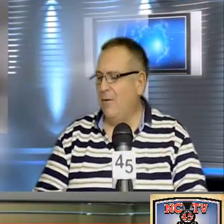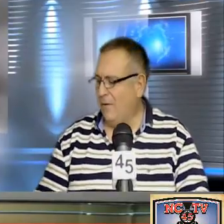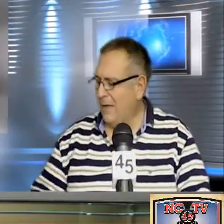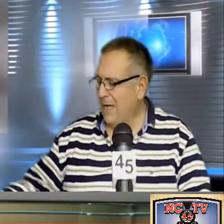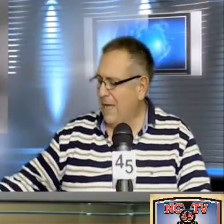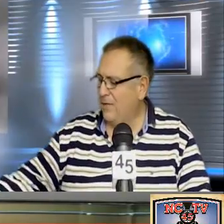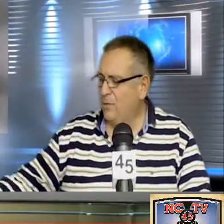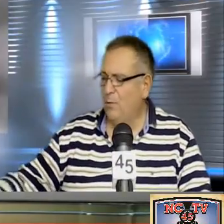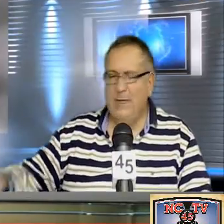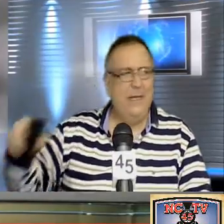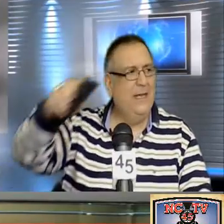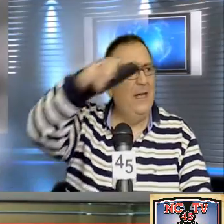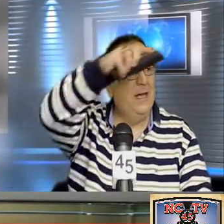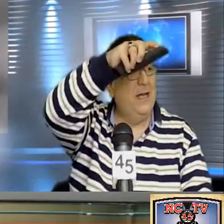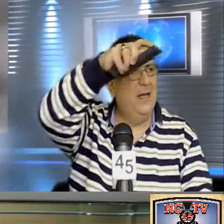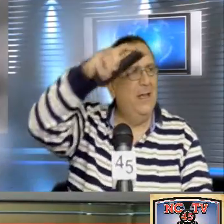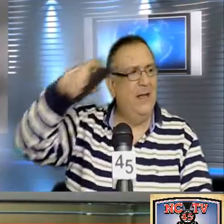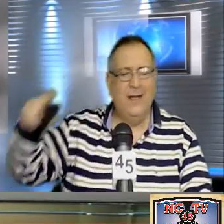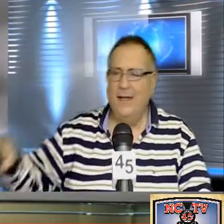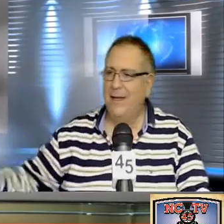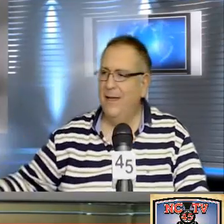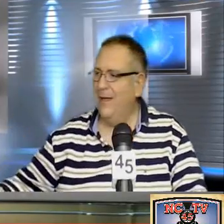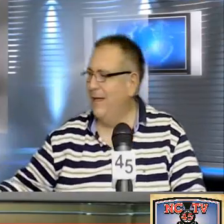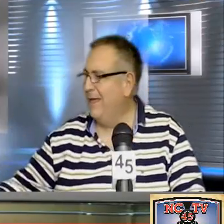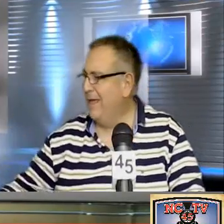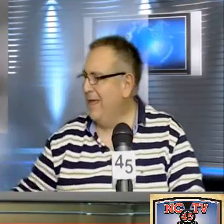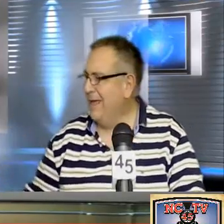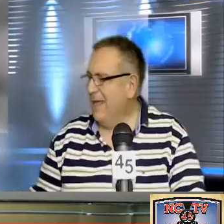Now, as we,